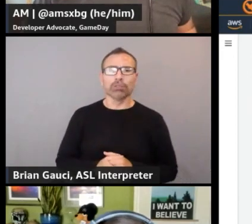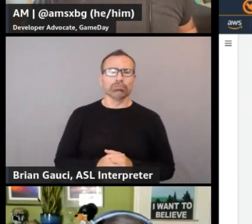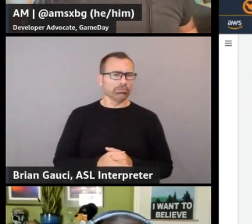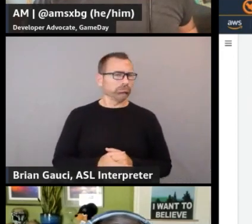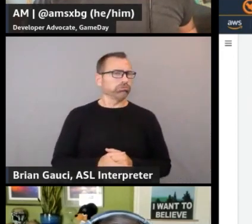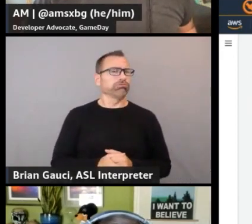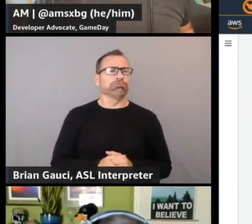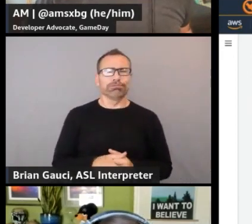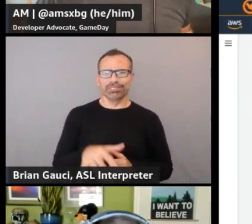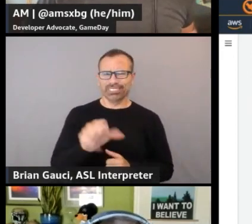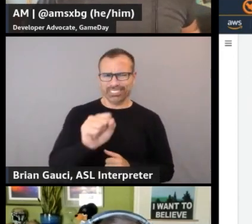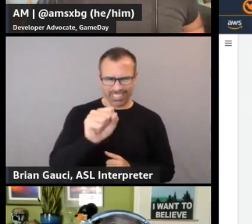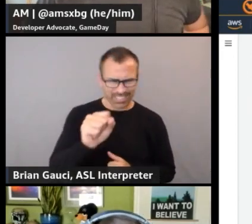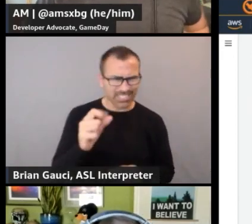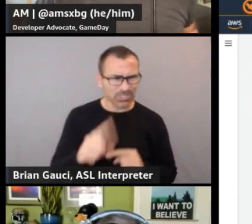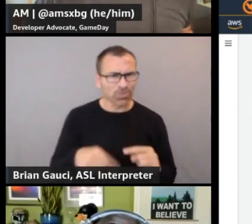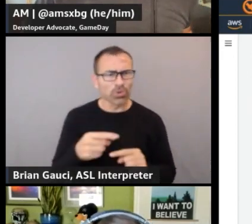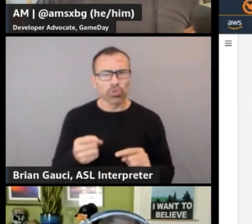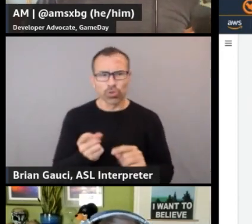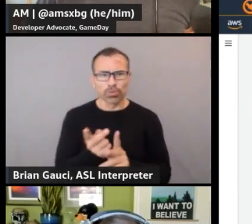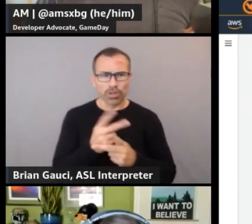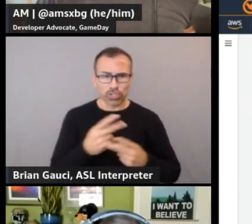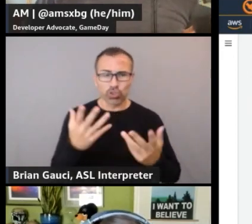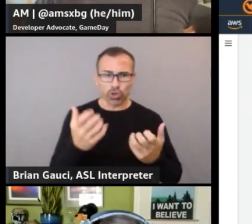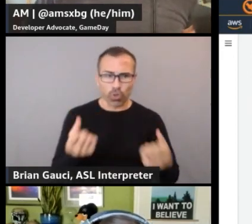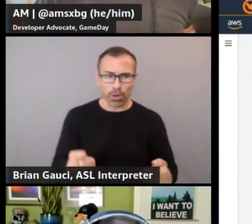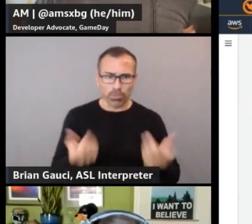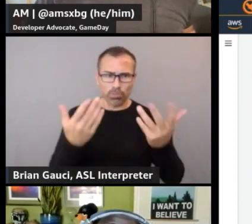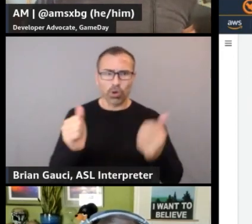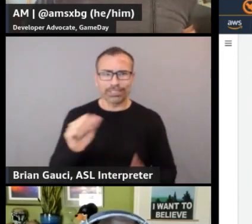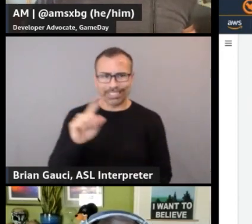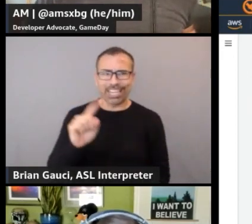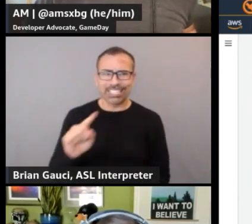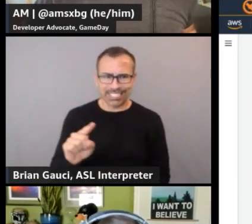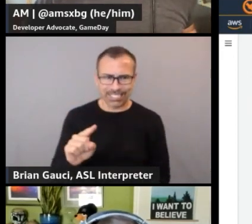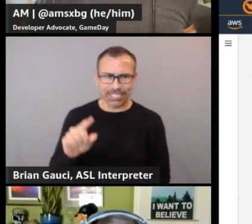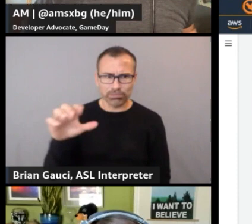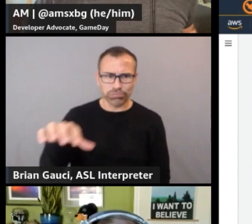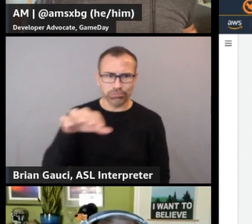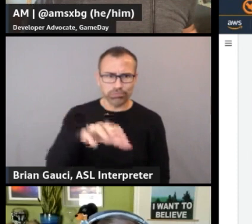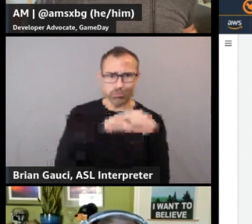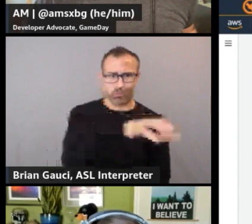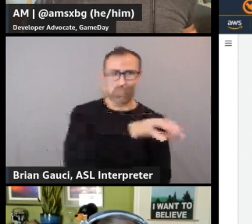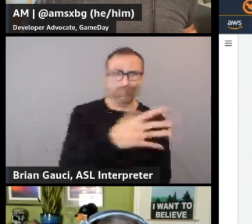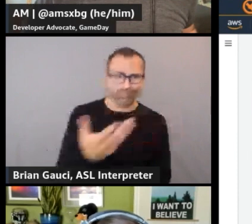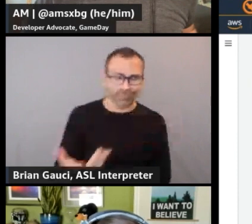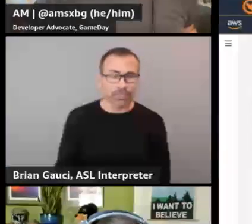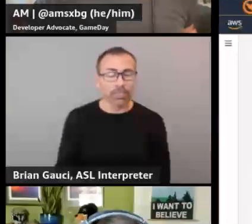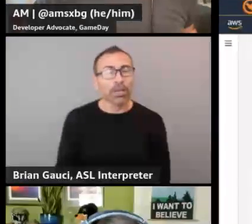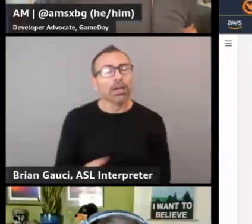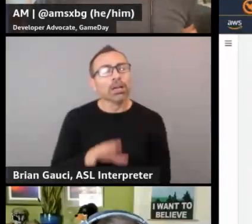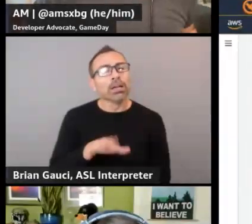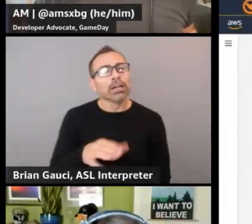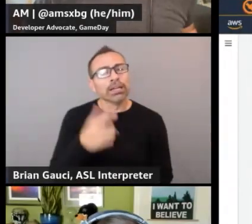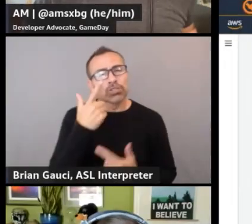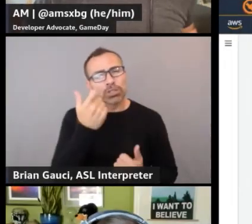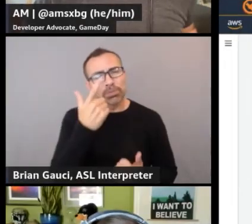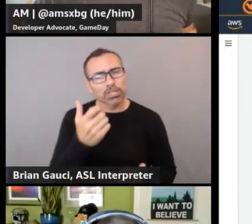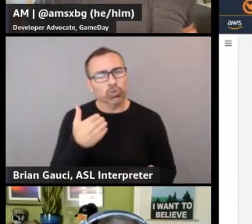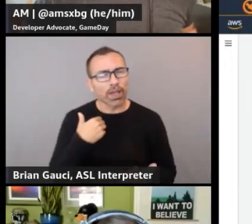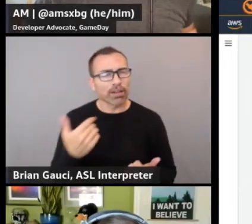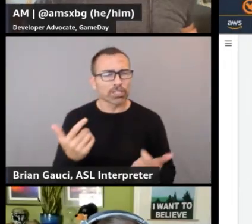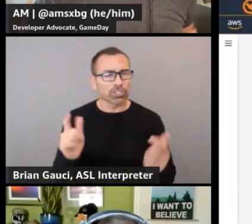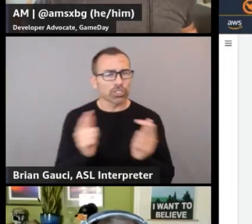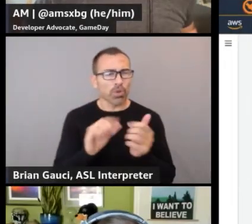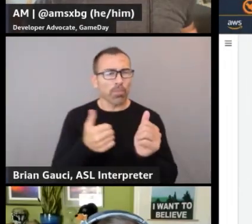you're in production, you're going to want a multi-AZ, most likely, right? I mean, interestingly, because we have such a small backup interval of